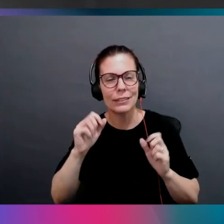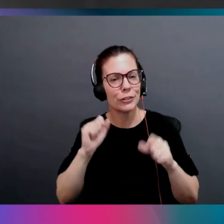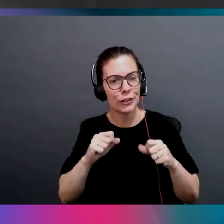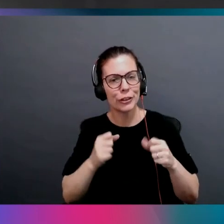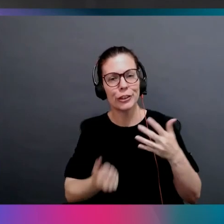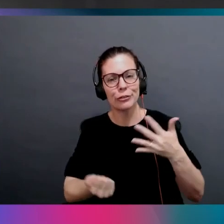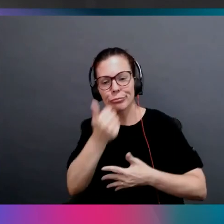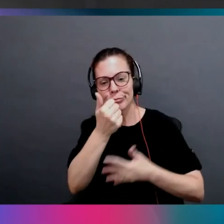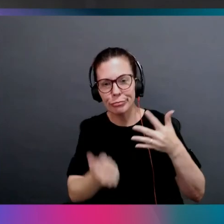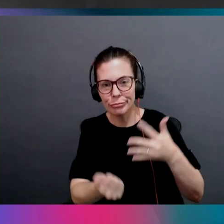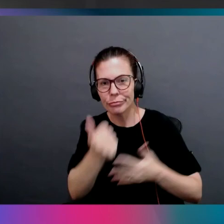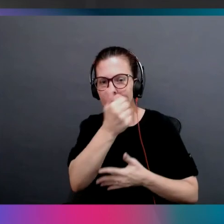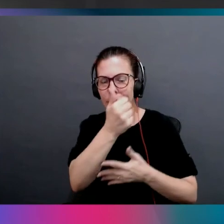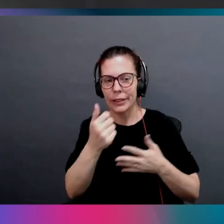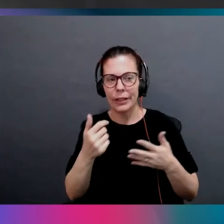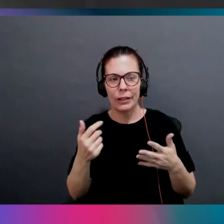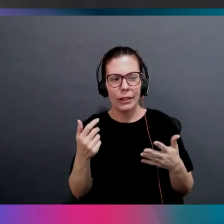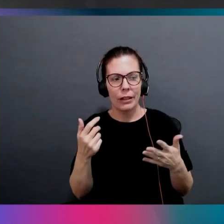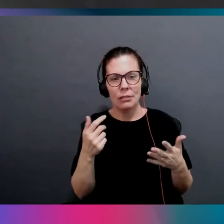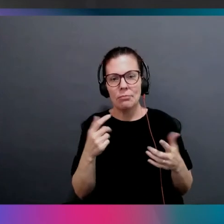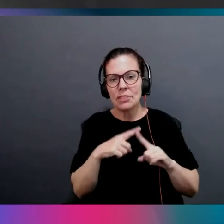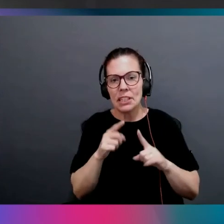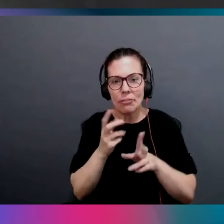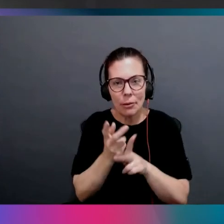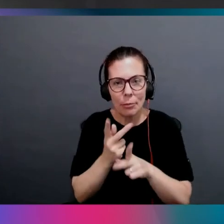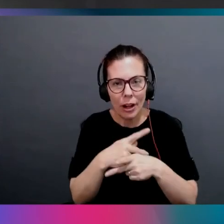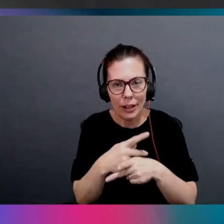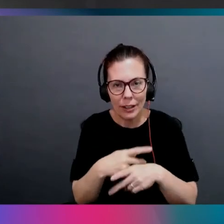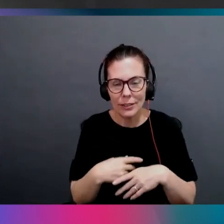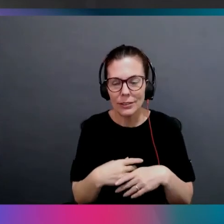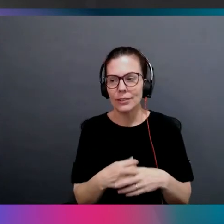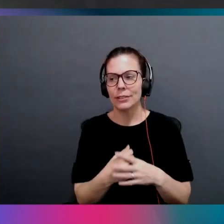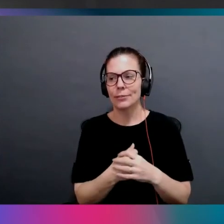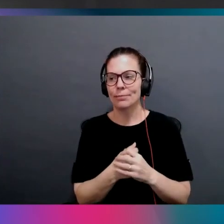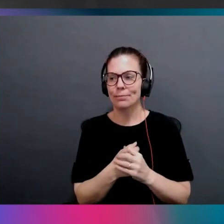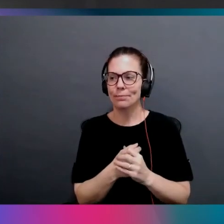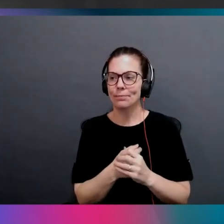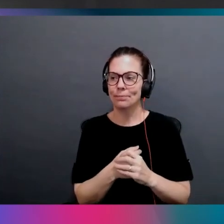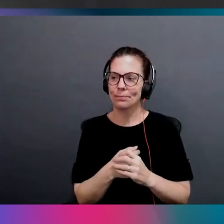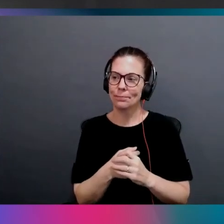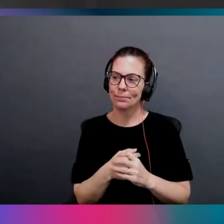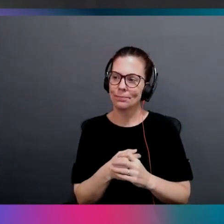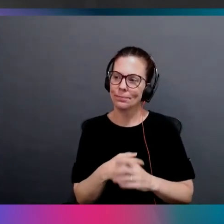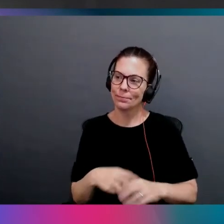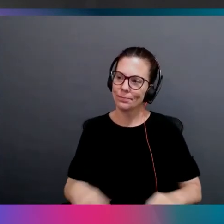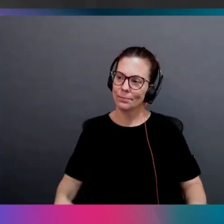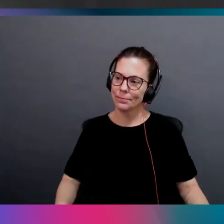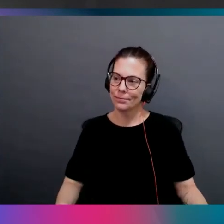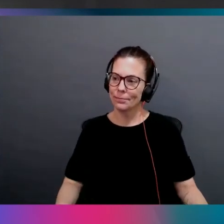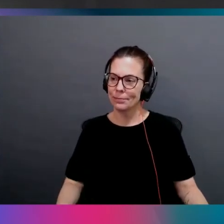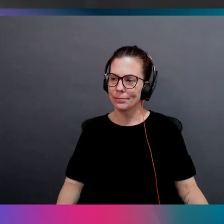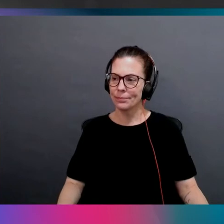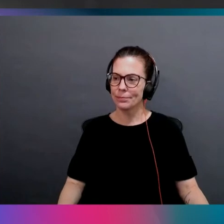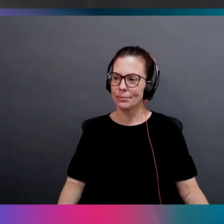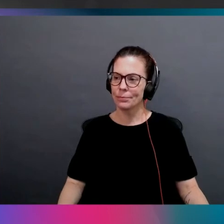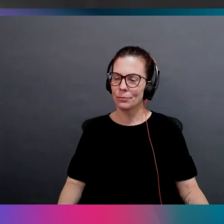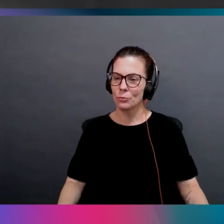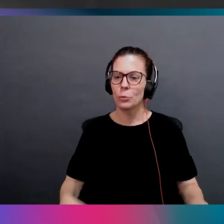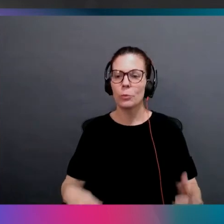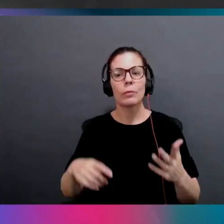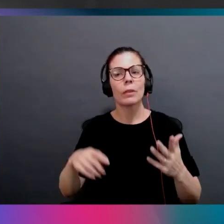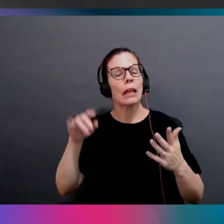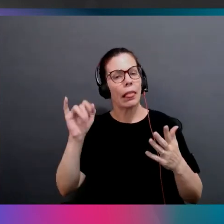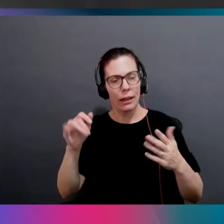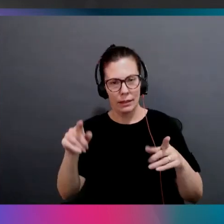So, it's even different products here that we look at. And then this is what I was talking about before. We want to put that stuff